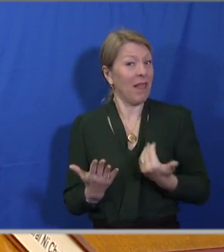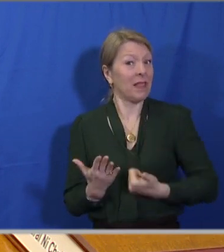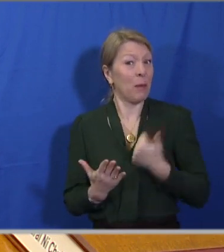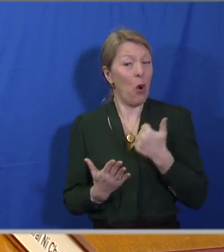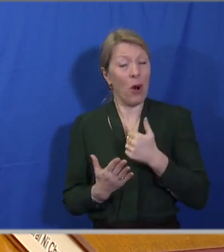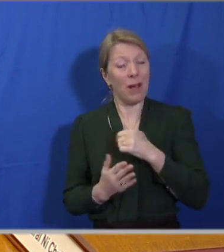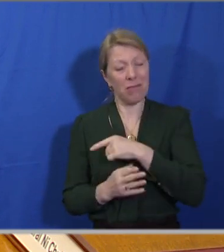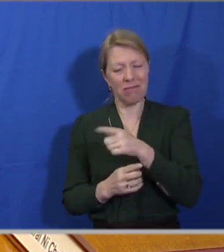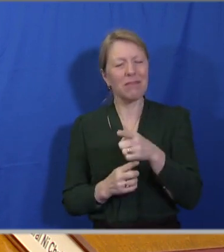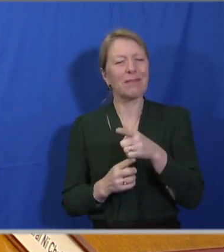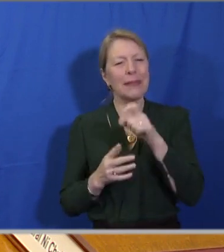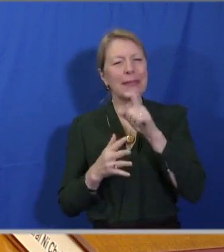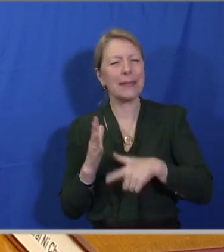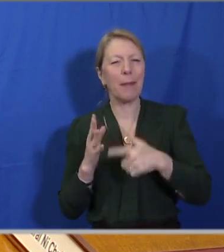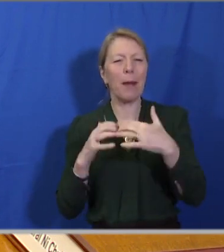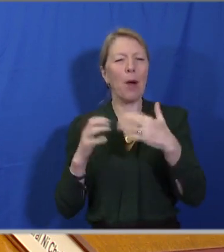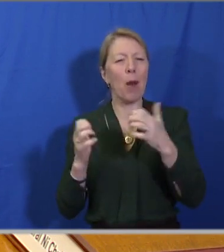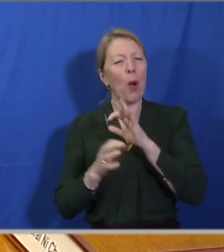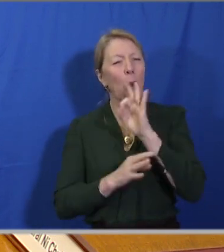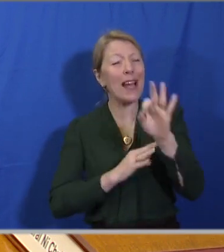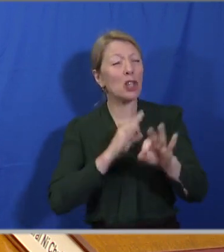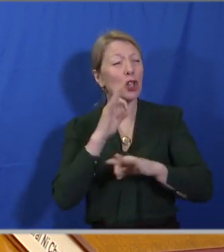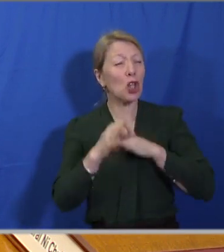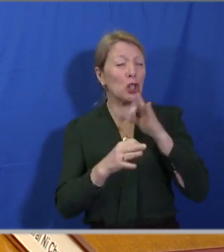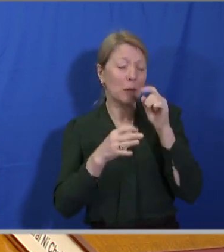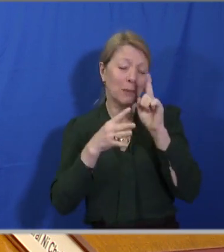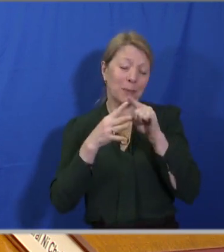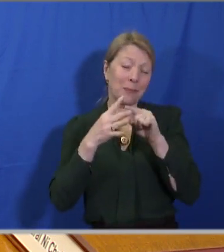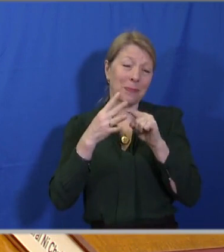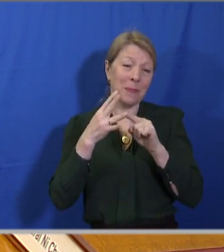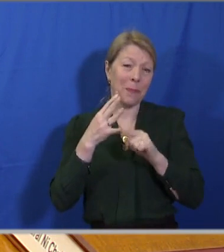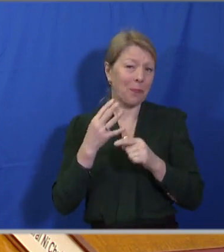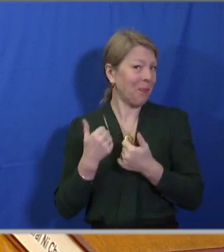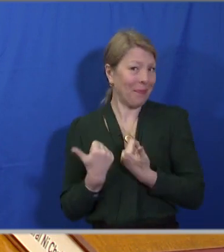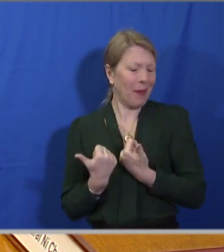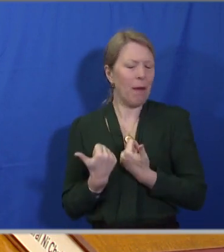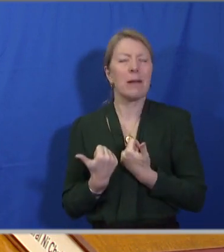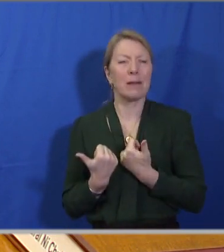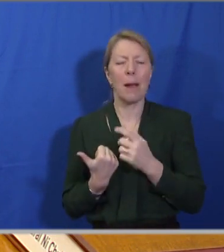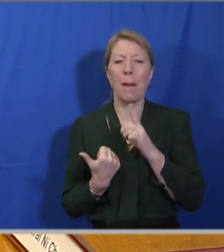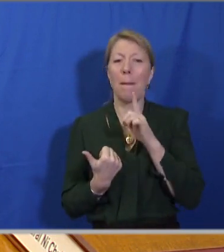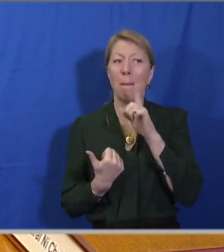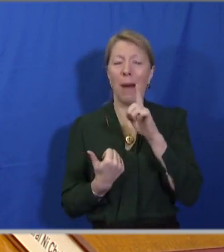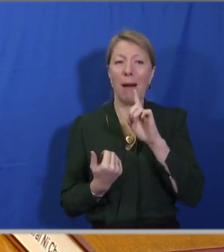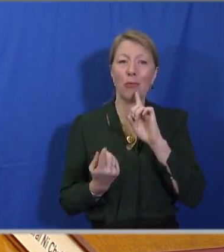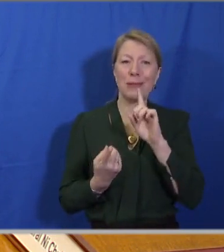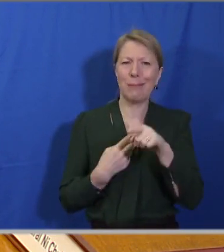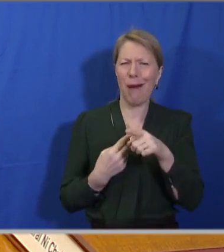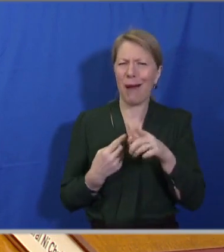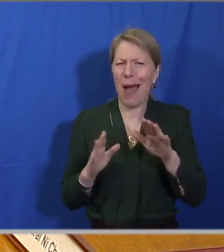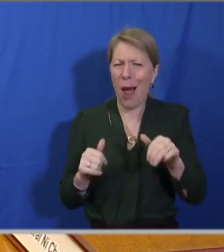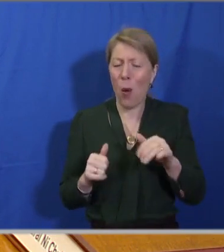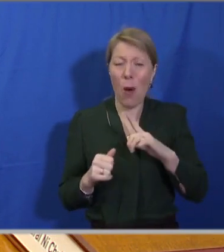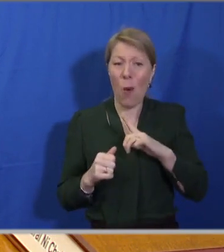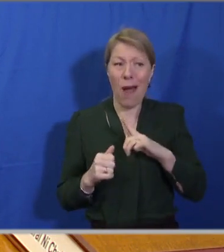now, at the heart of it all, in my opinion, is a crisis in workforce. So, for